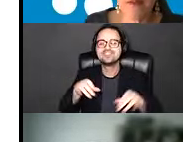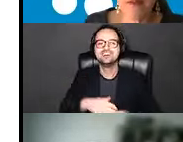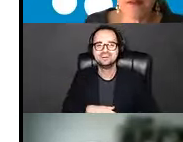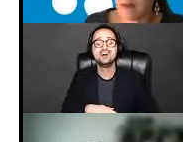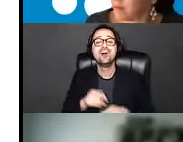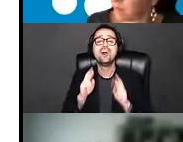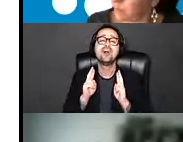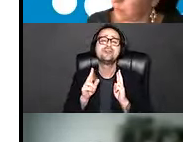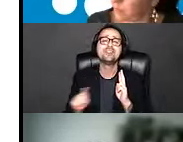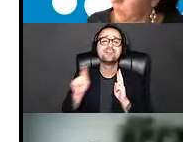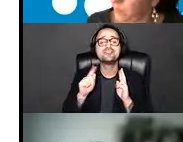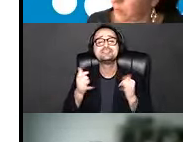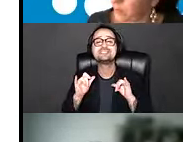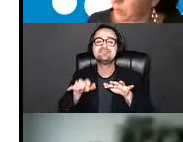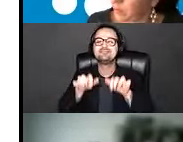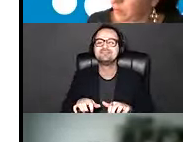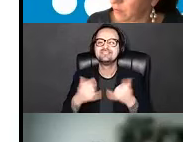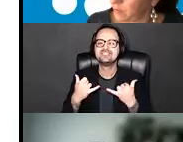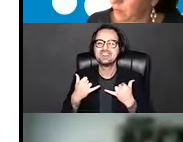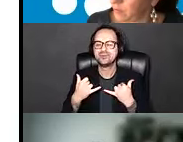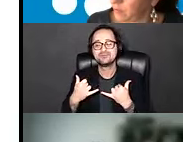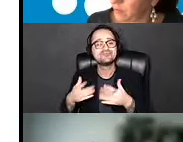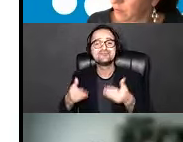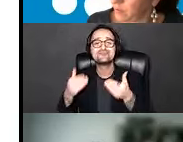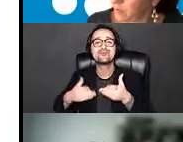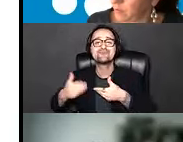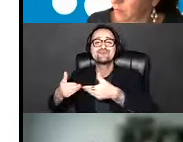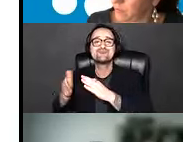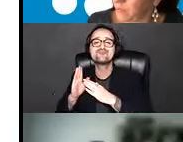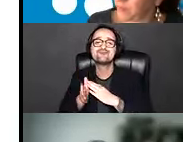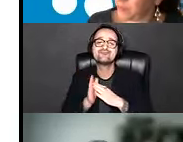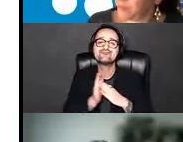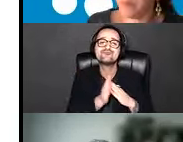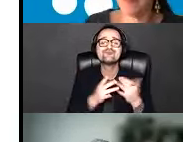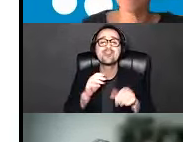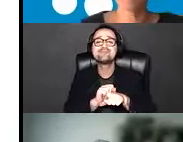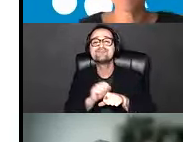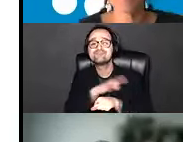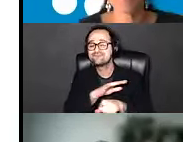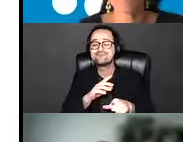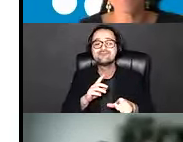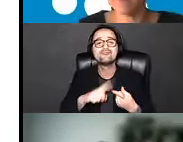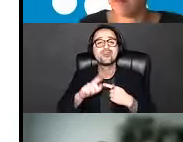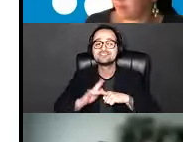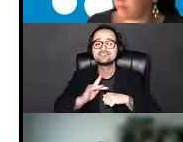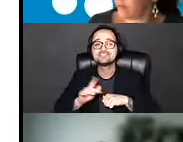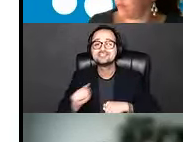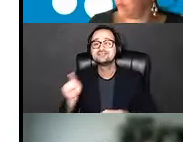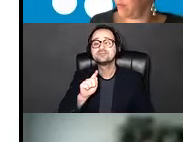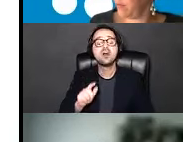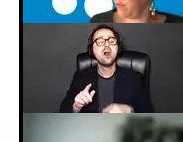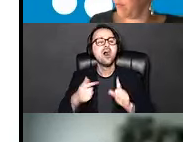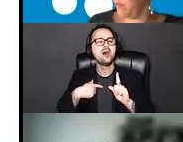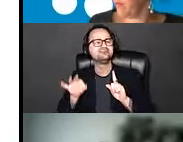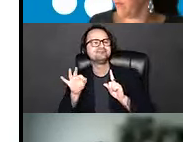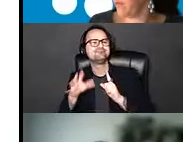of you who might still be typing will just go ahead and finish up what you're typing and send that when you have it. And I will say